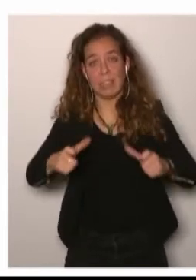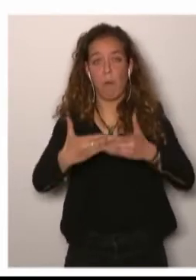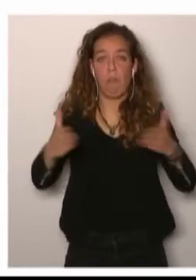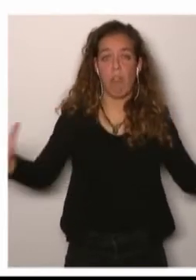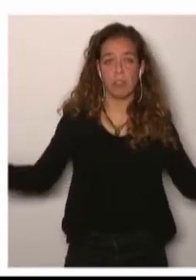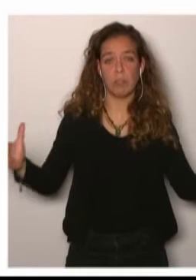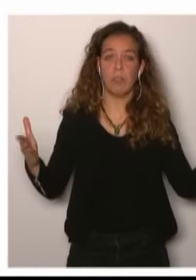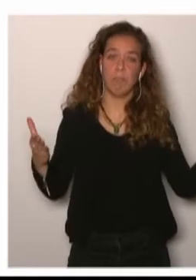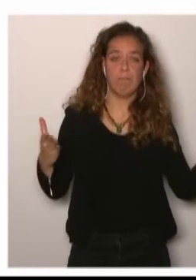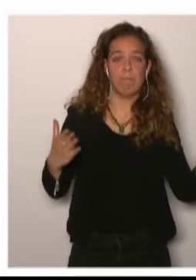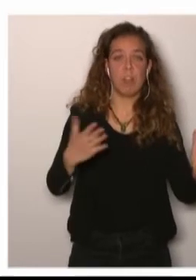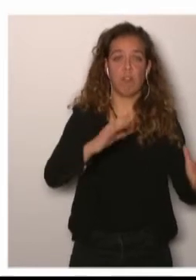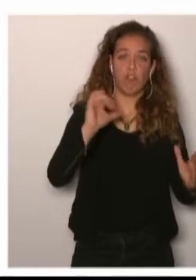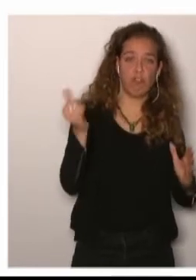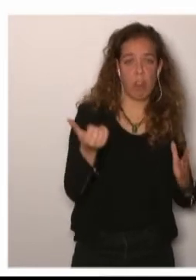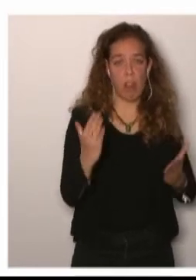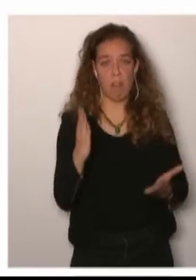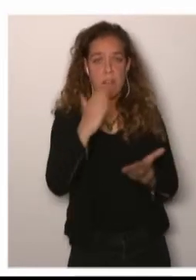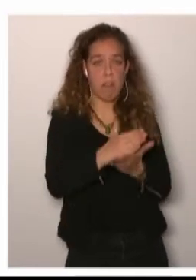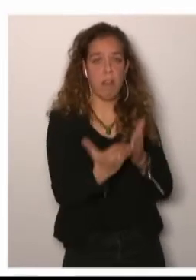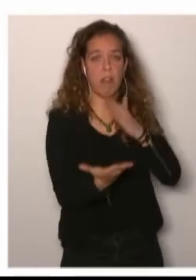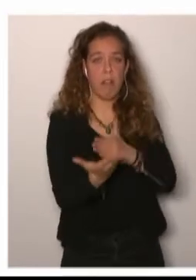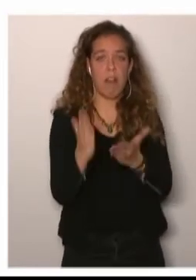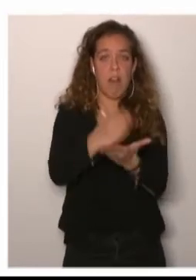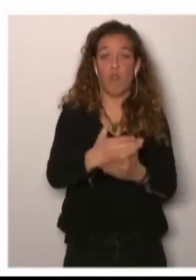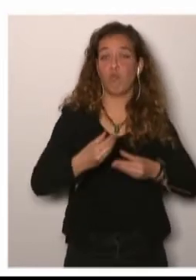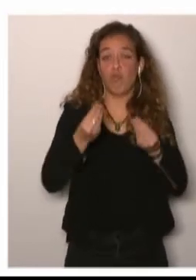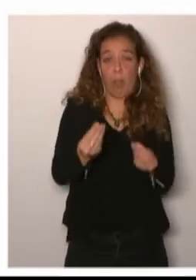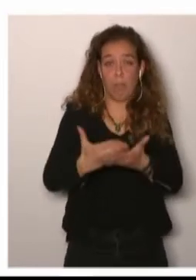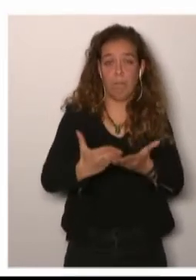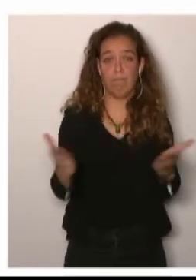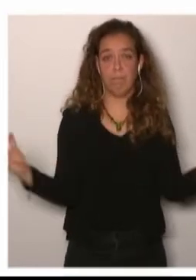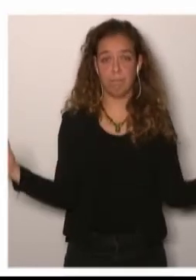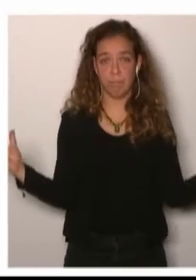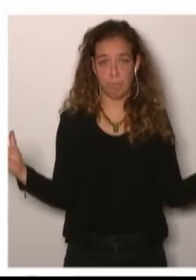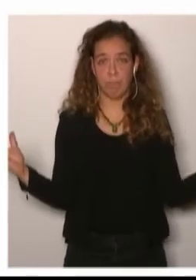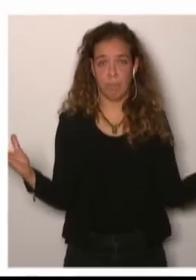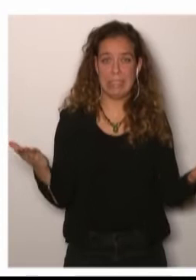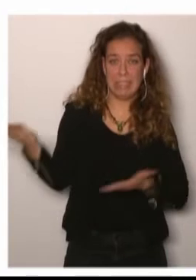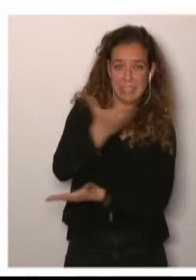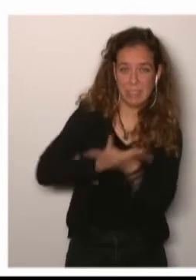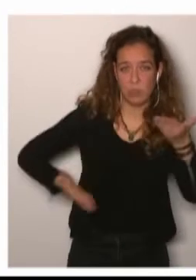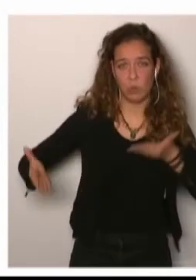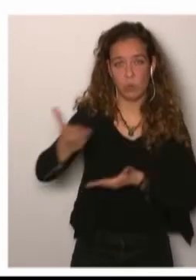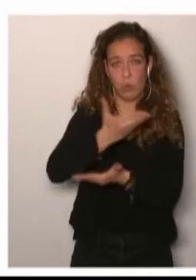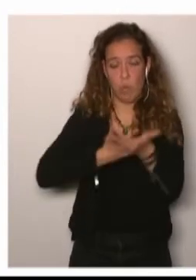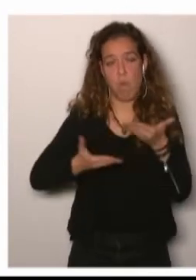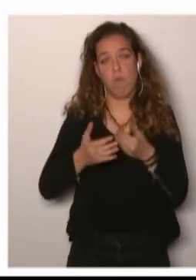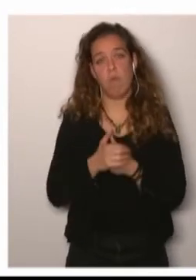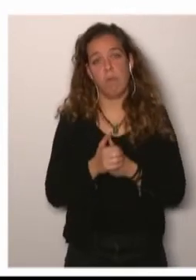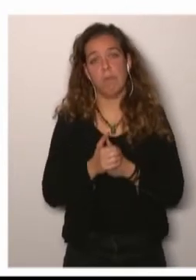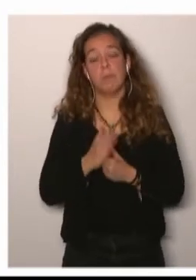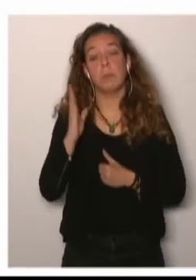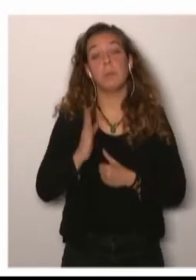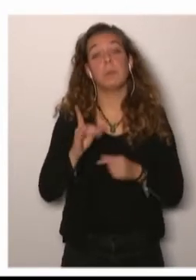consolidate, but also by pushing to broaden it to also include health technology assessment bodies, really appreciating, as